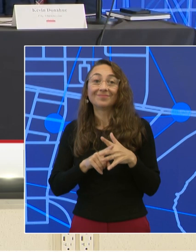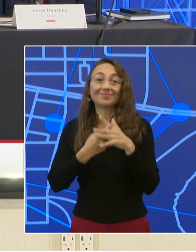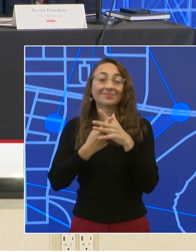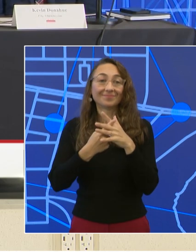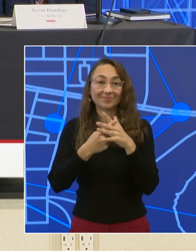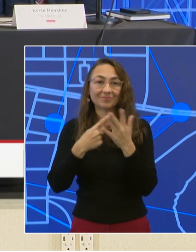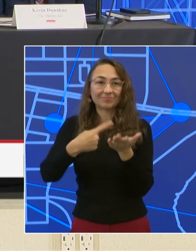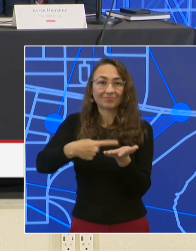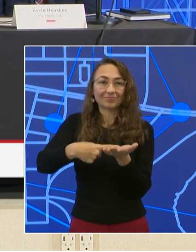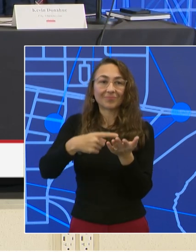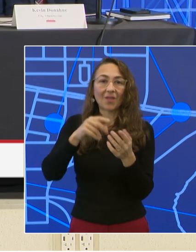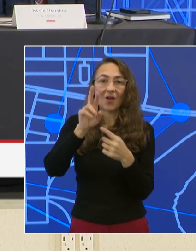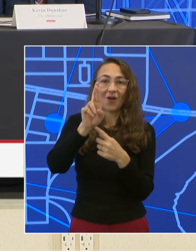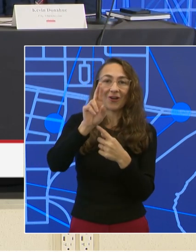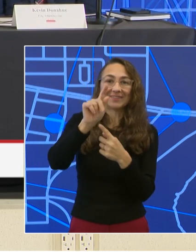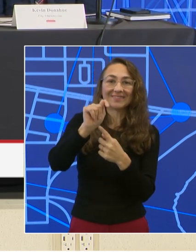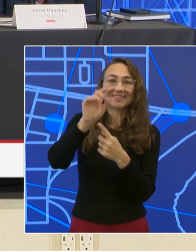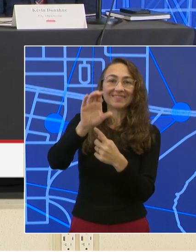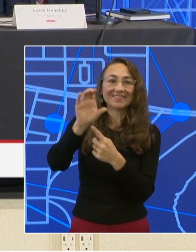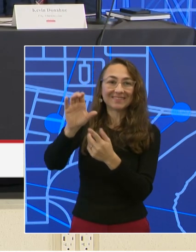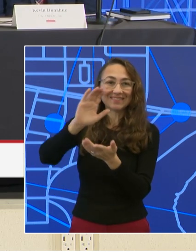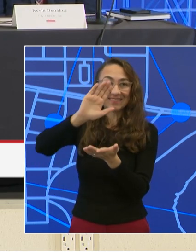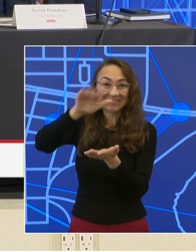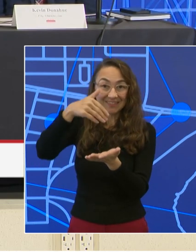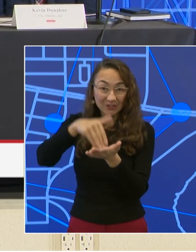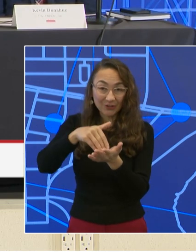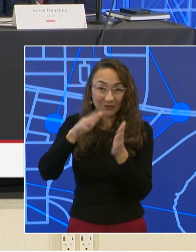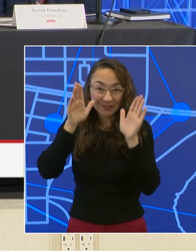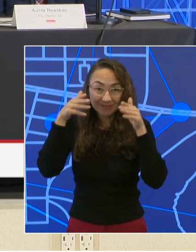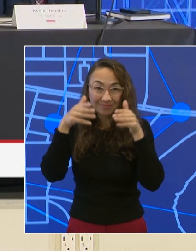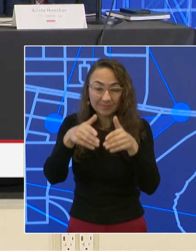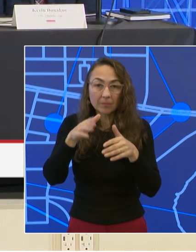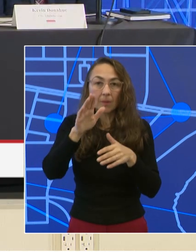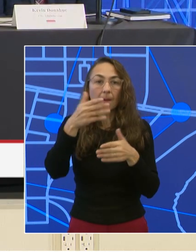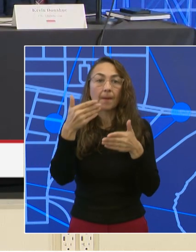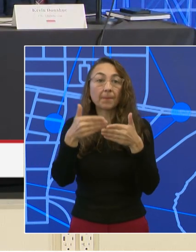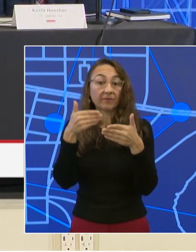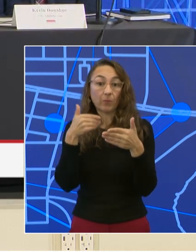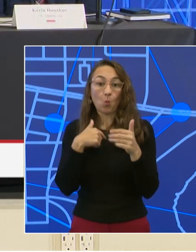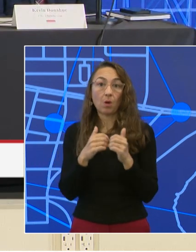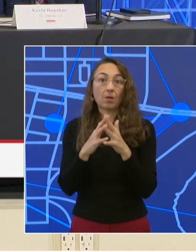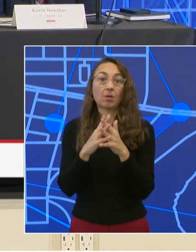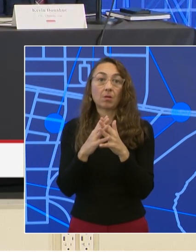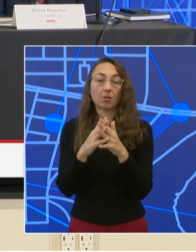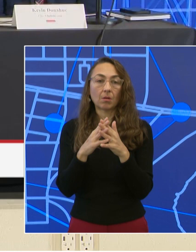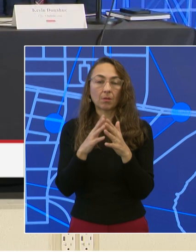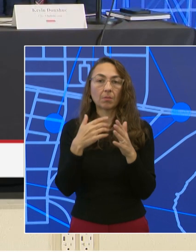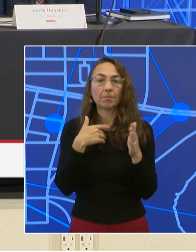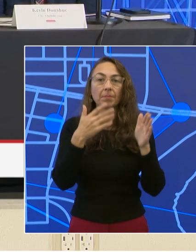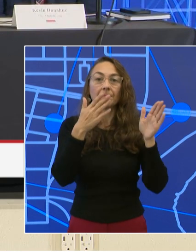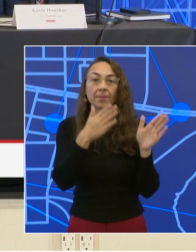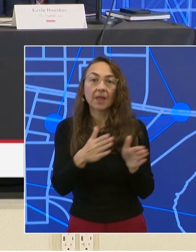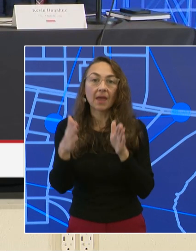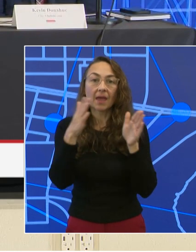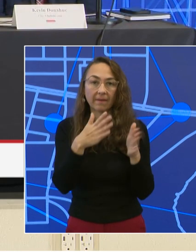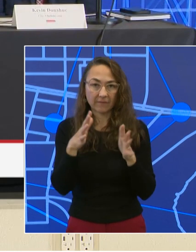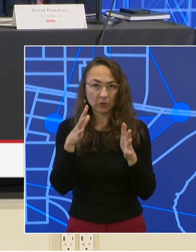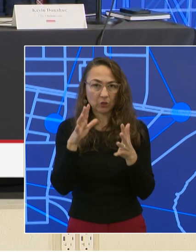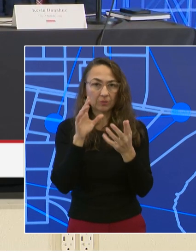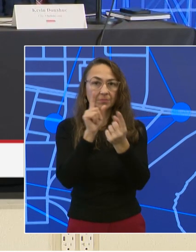the RTCC, before it was built out. I joined the chief, and there